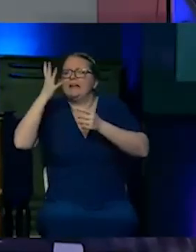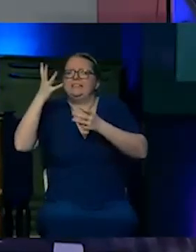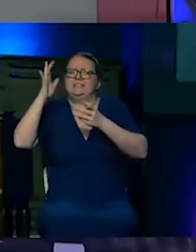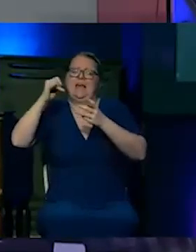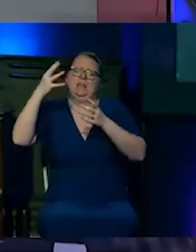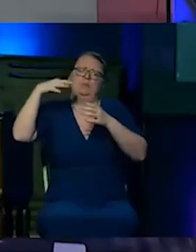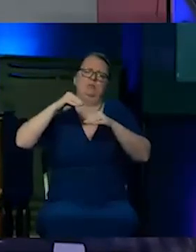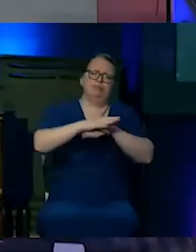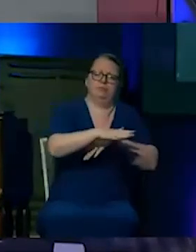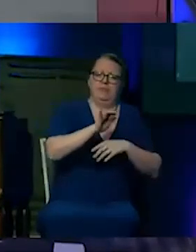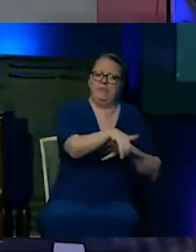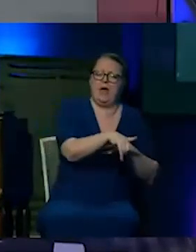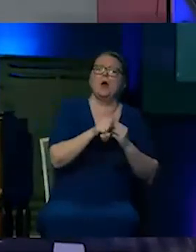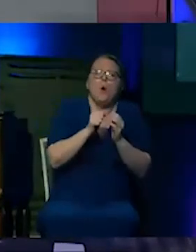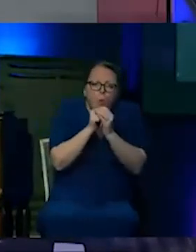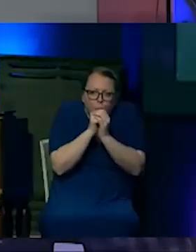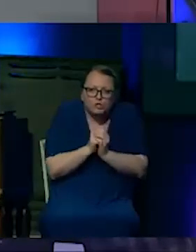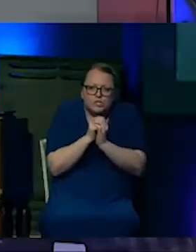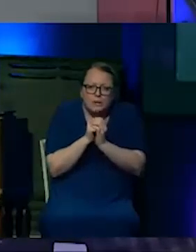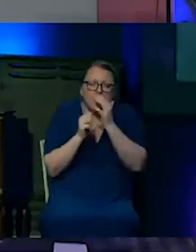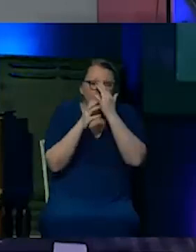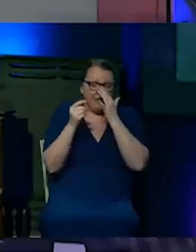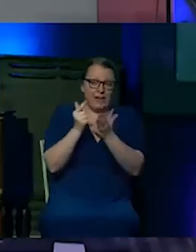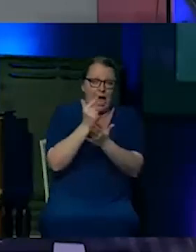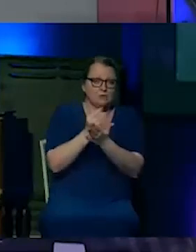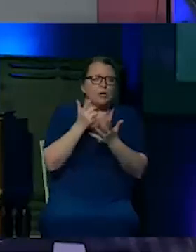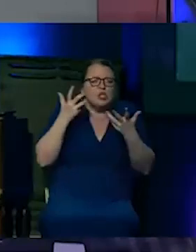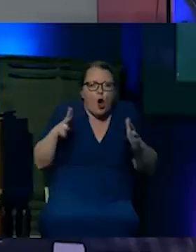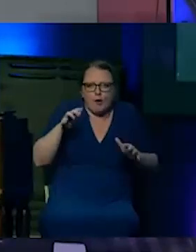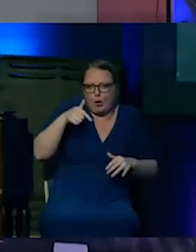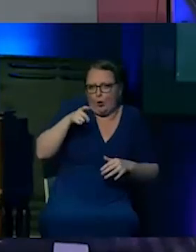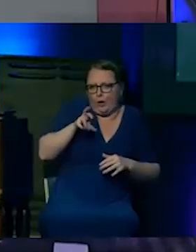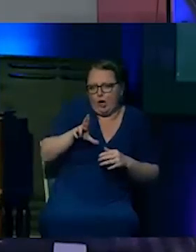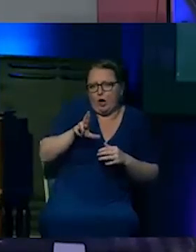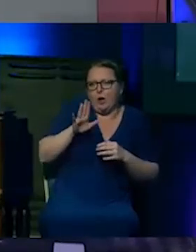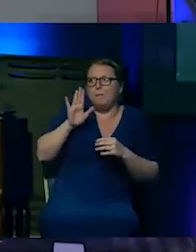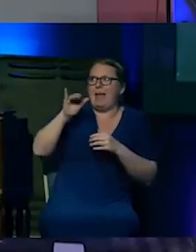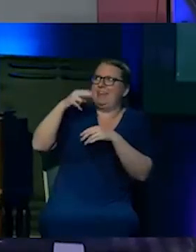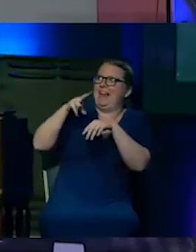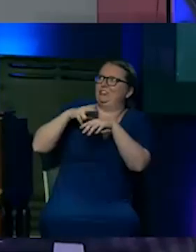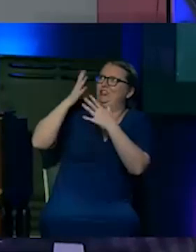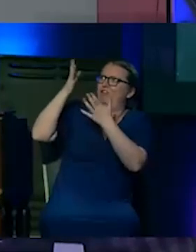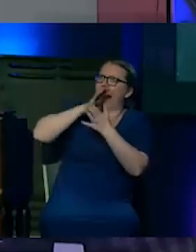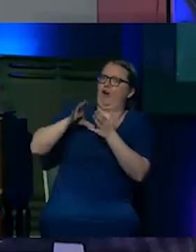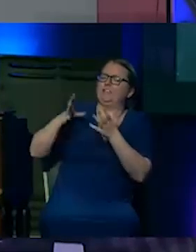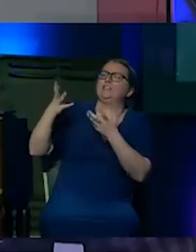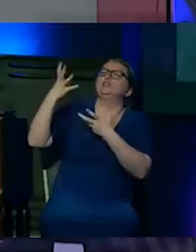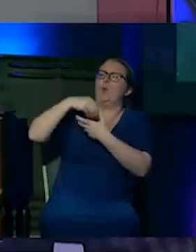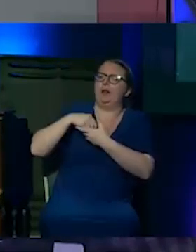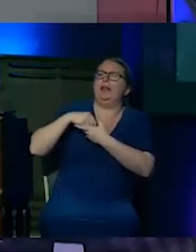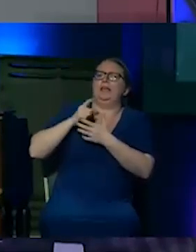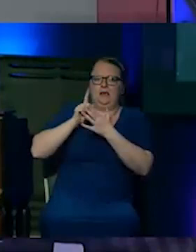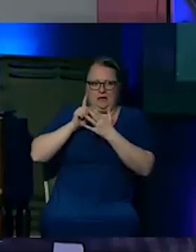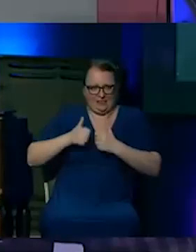it. Worship in the gospel is already queer by the nature of Christ indwelling amongst us. And